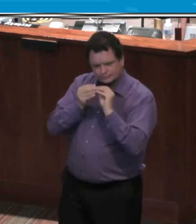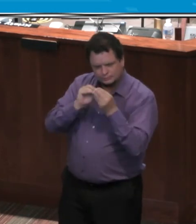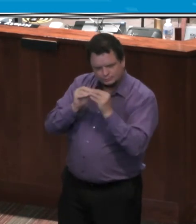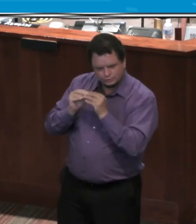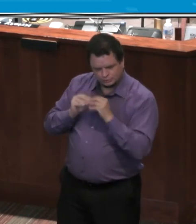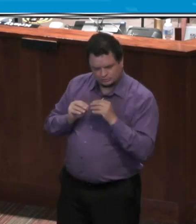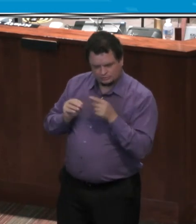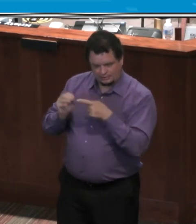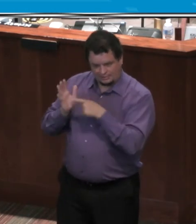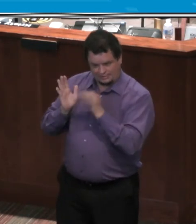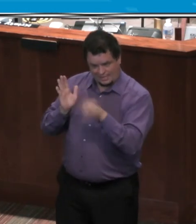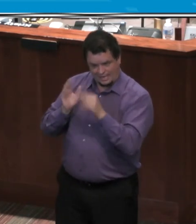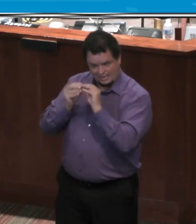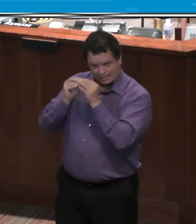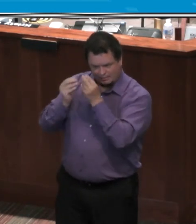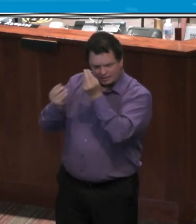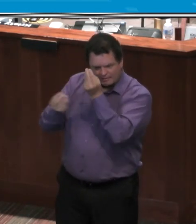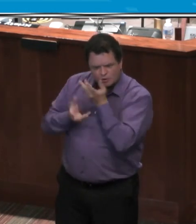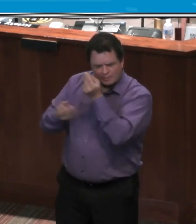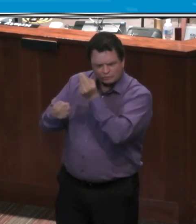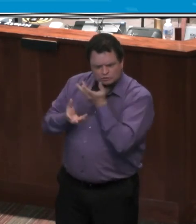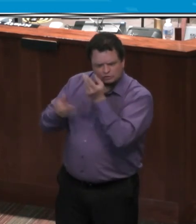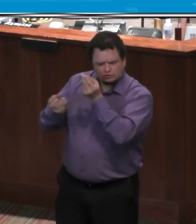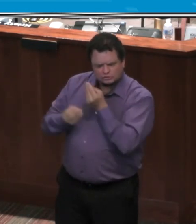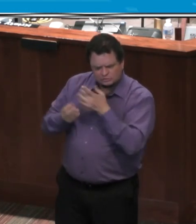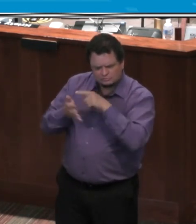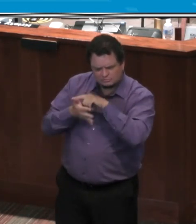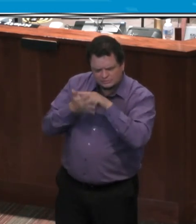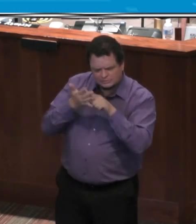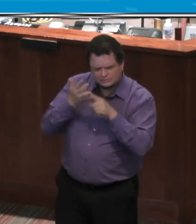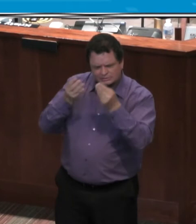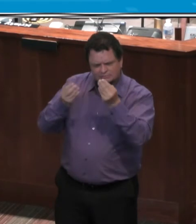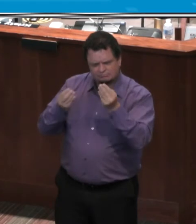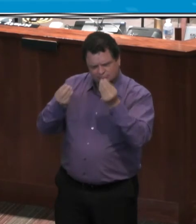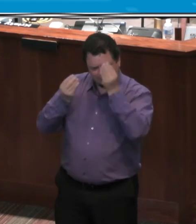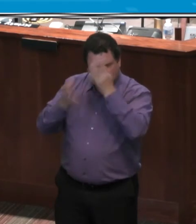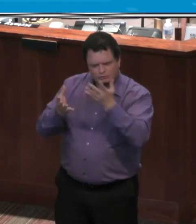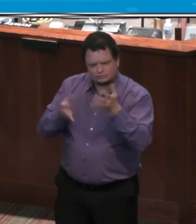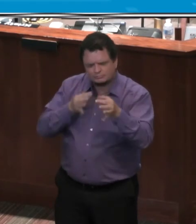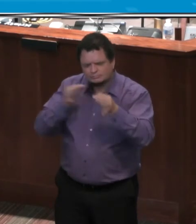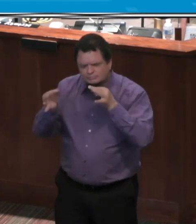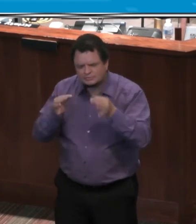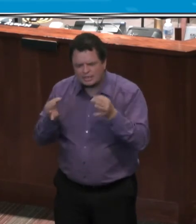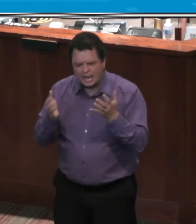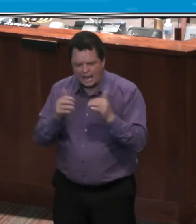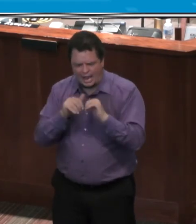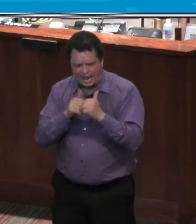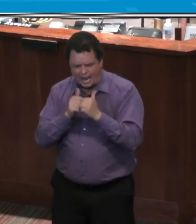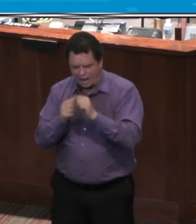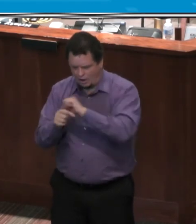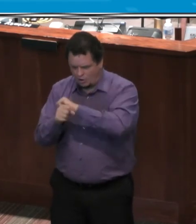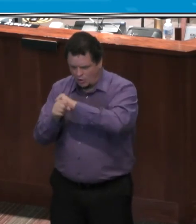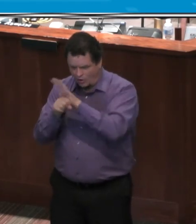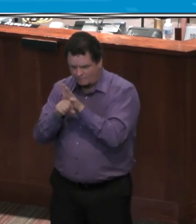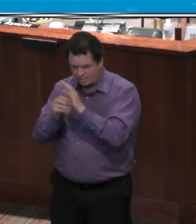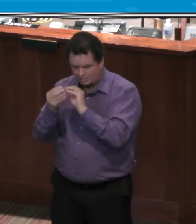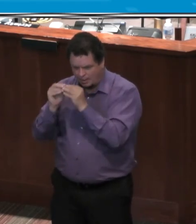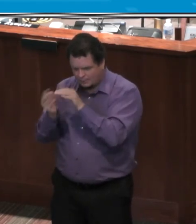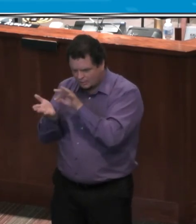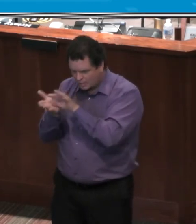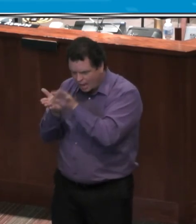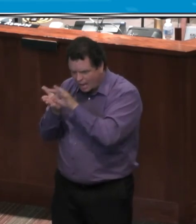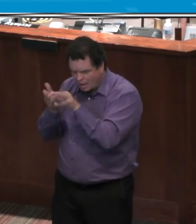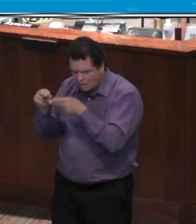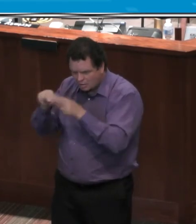information that will tell us their daily COVID-related hospitalization count and an assessment of the impact of COVID on their